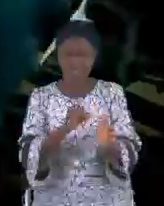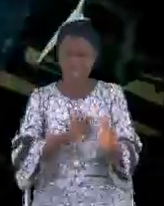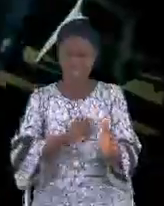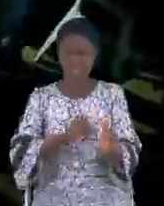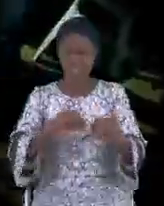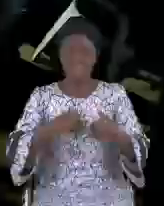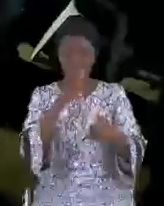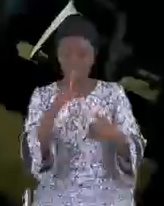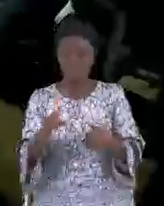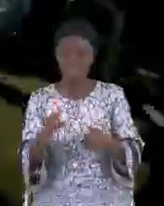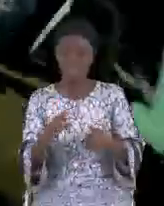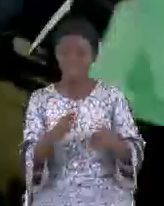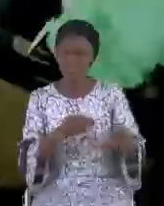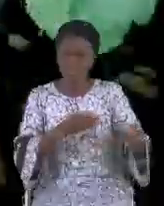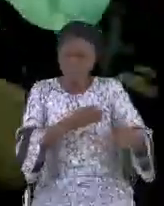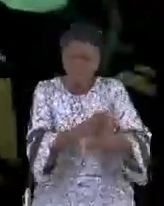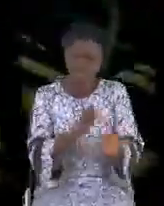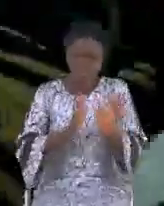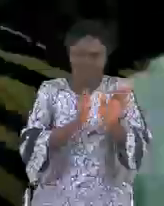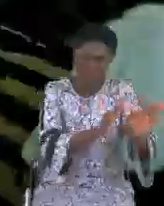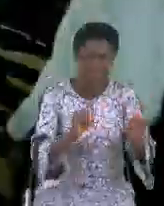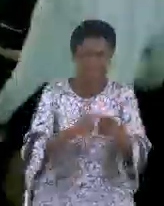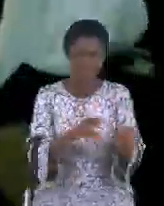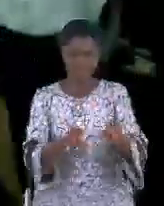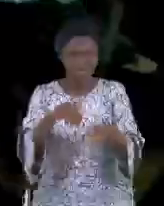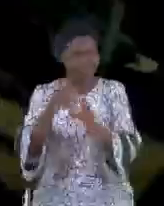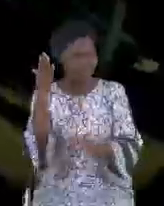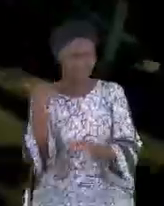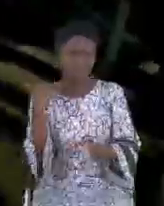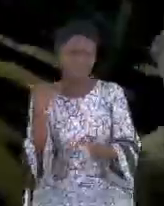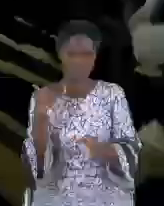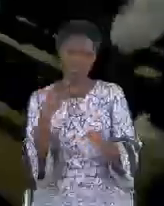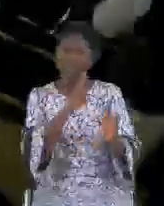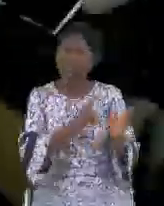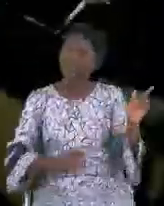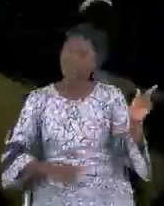past, Lord, I turn. Have mercy on me.